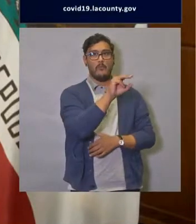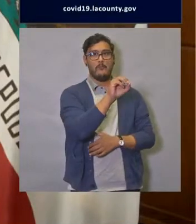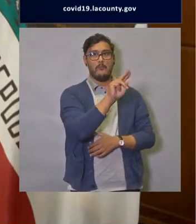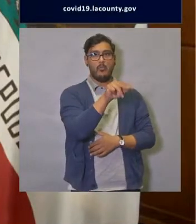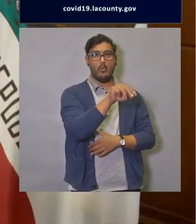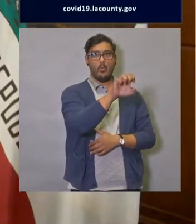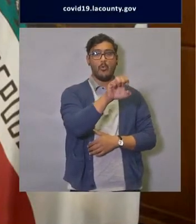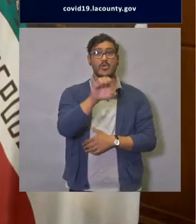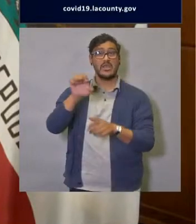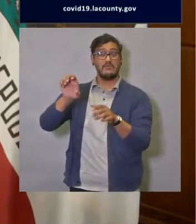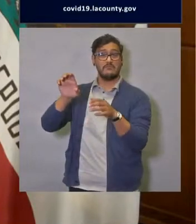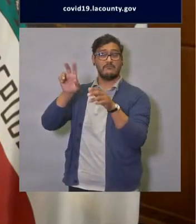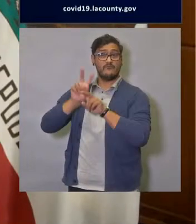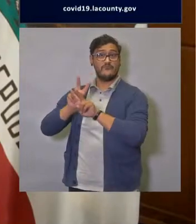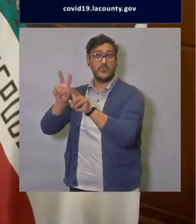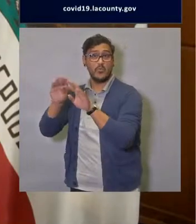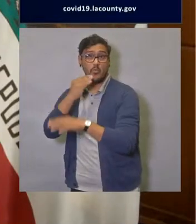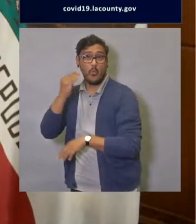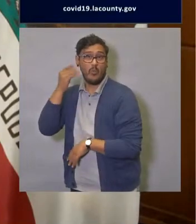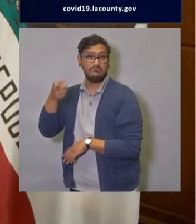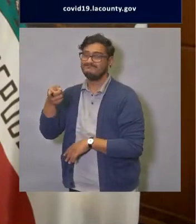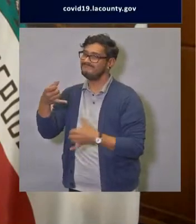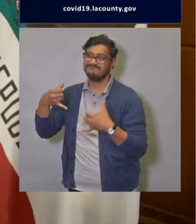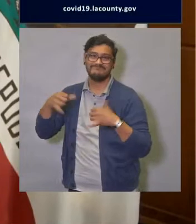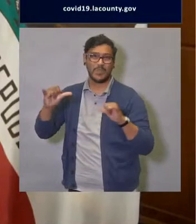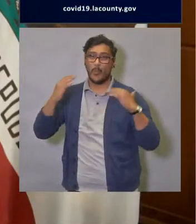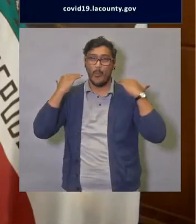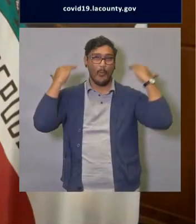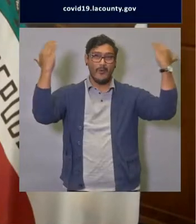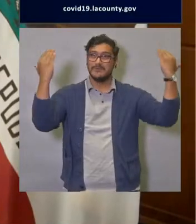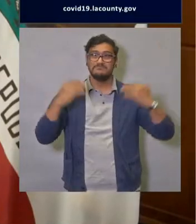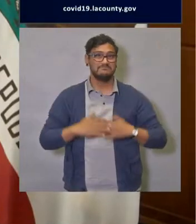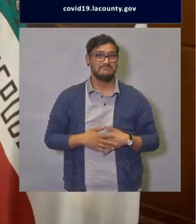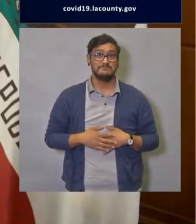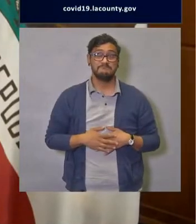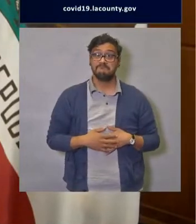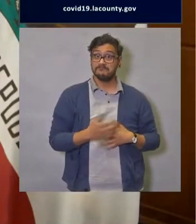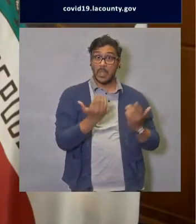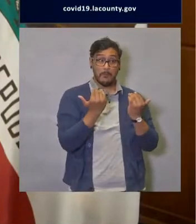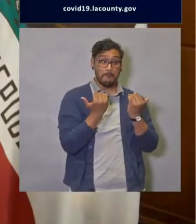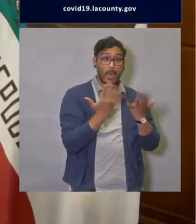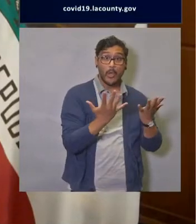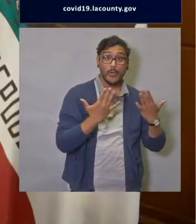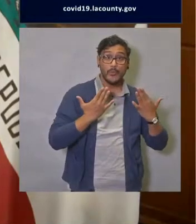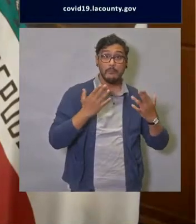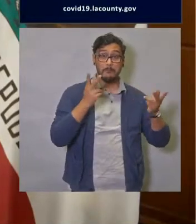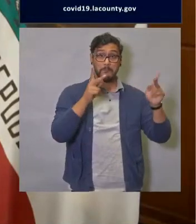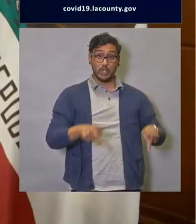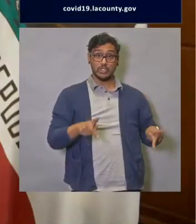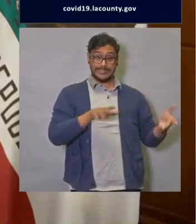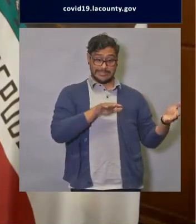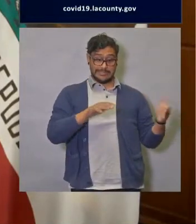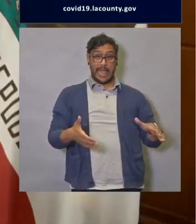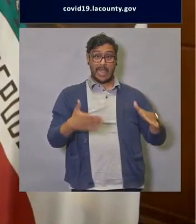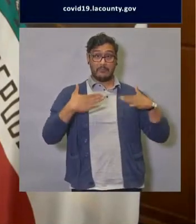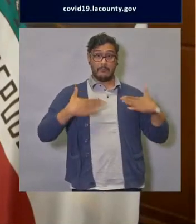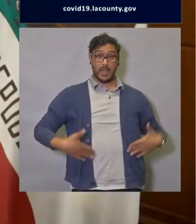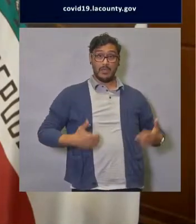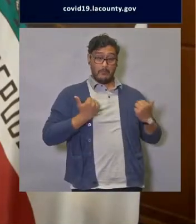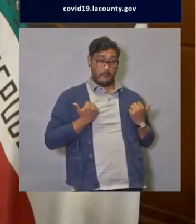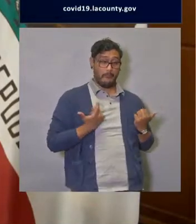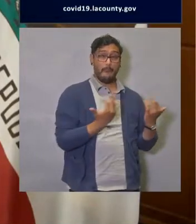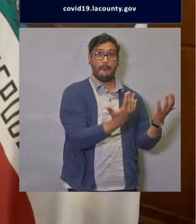still suspending the environmental rules limiting the number of cremations that can be performed each month to deal with